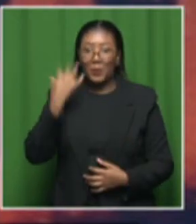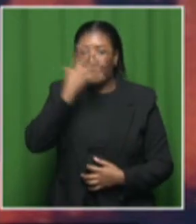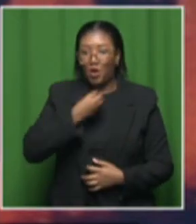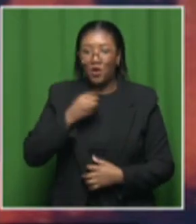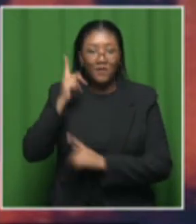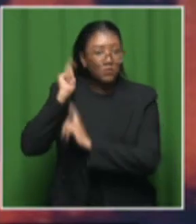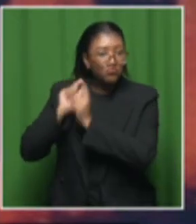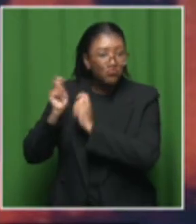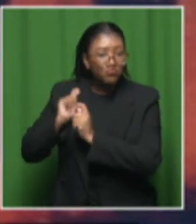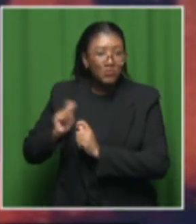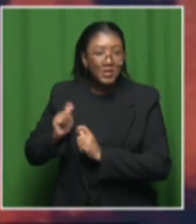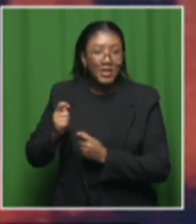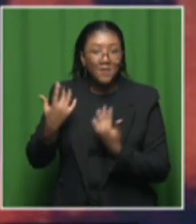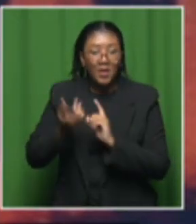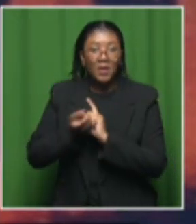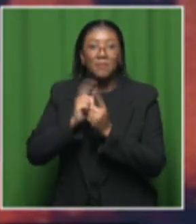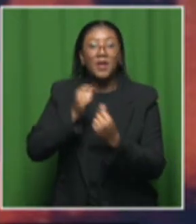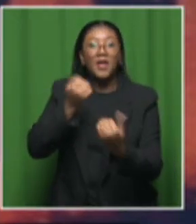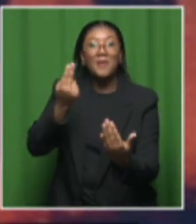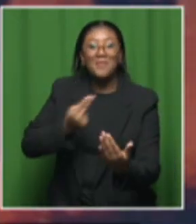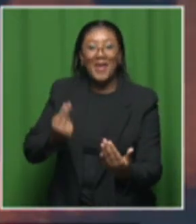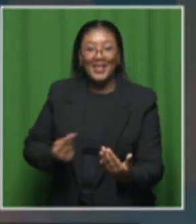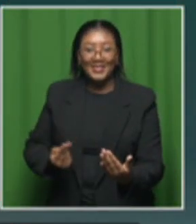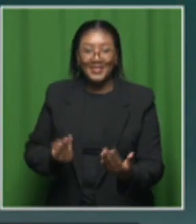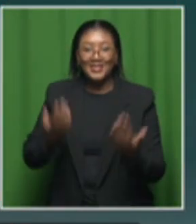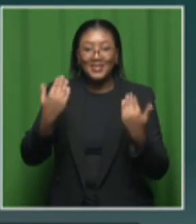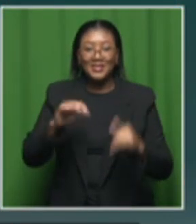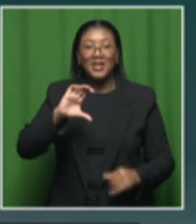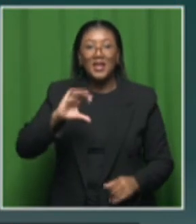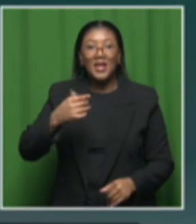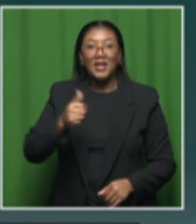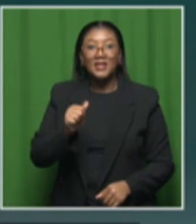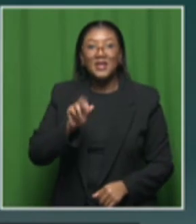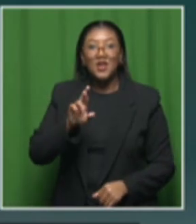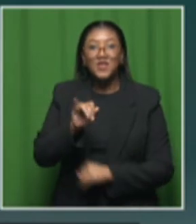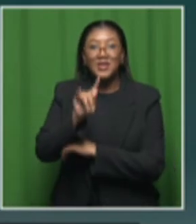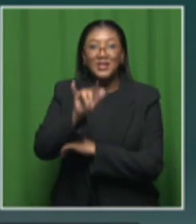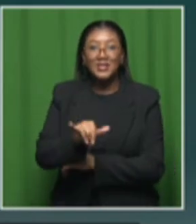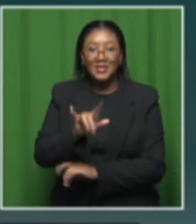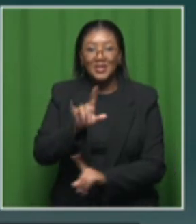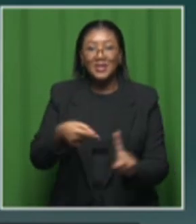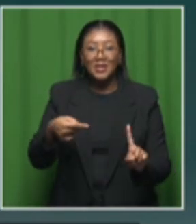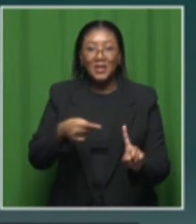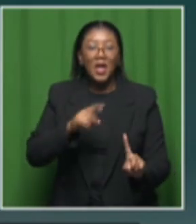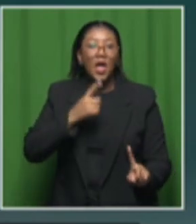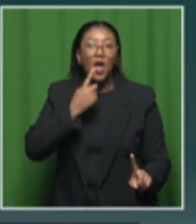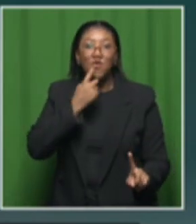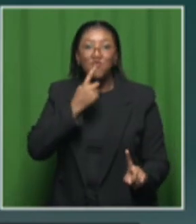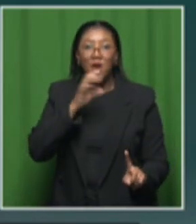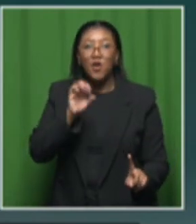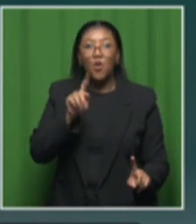beautiful works on canvas. And then you also have Charity Vilakazi, who uses red ochre. You also have